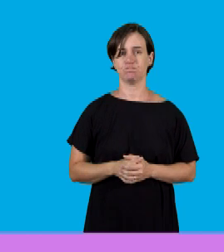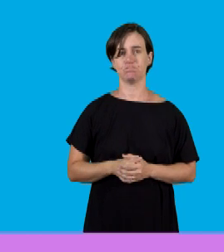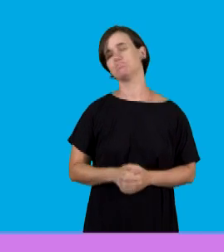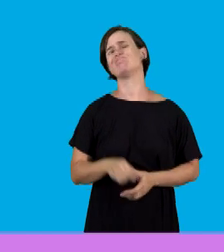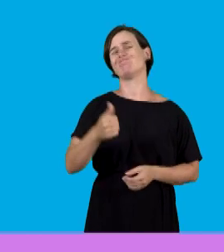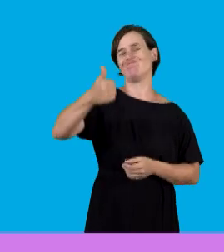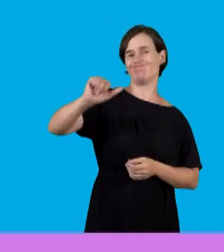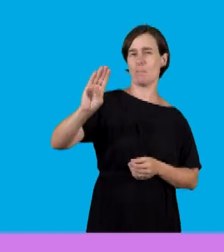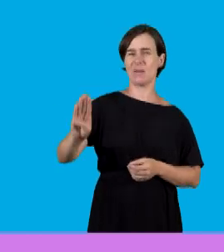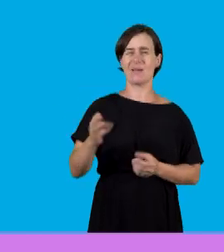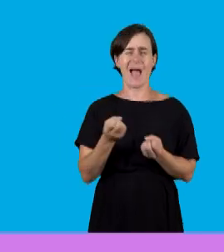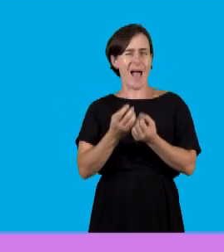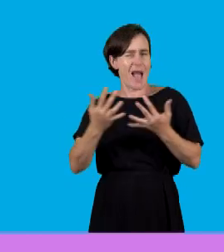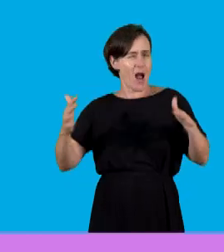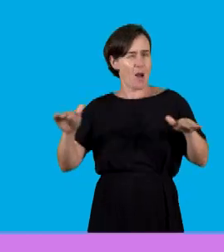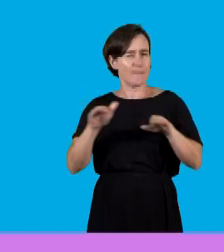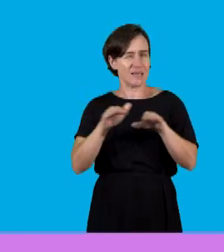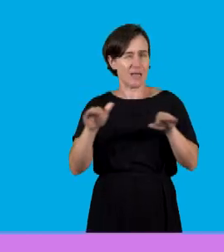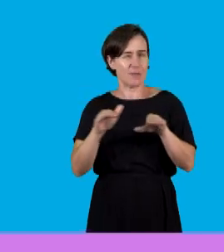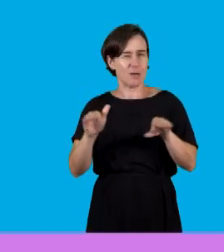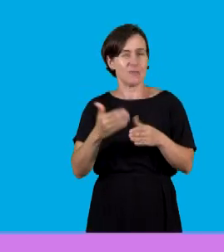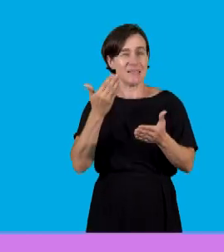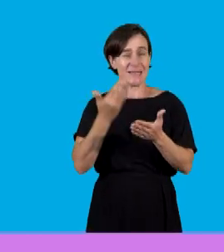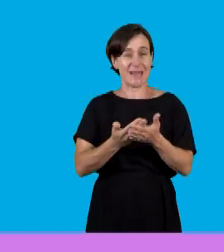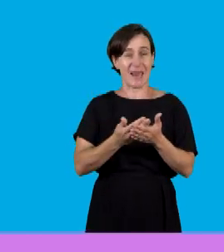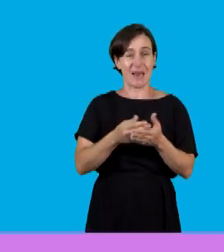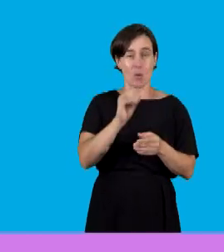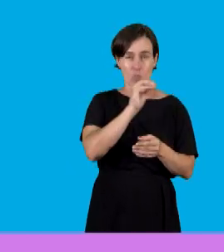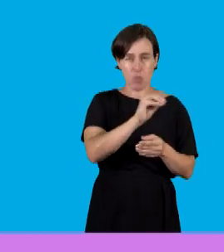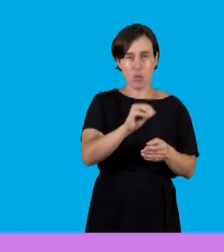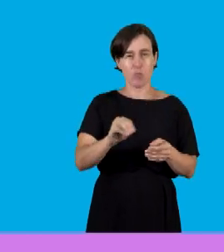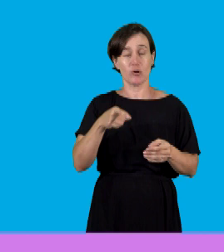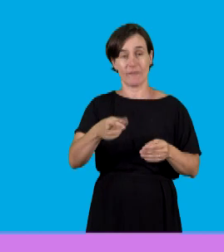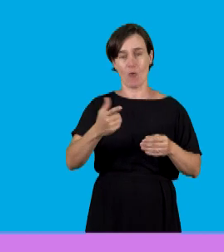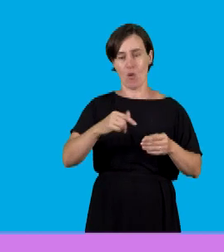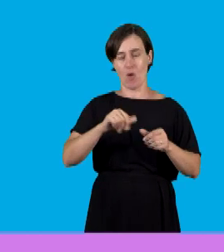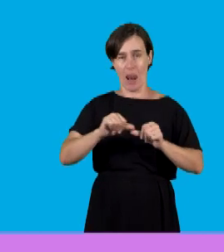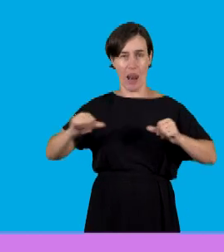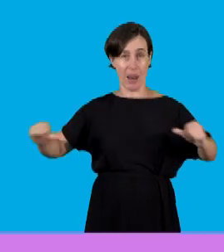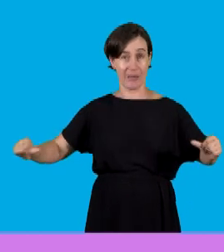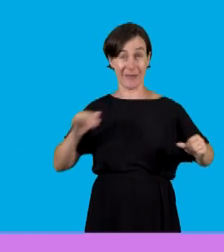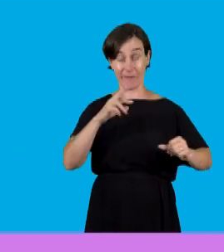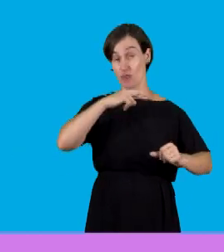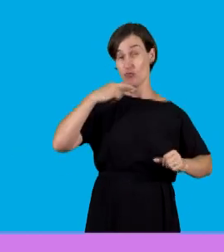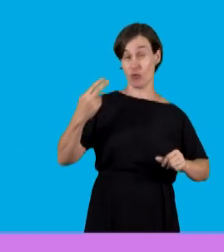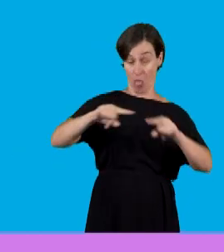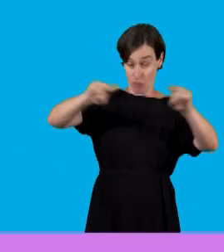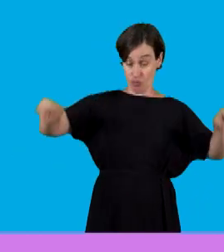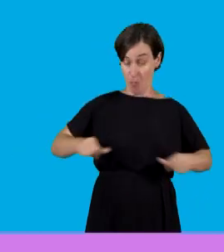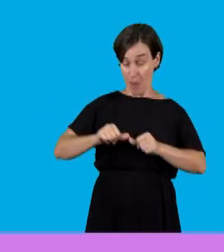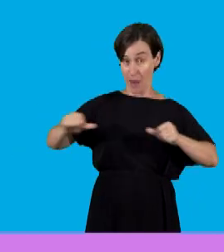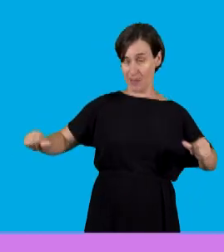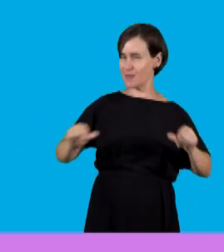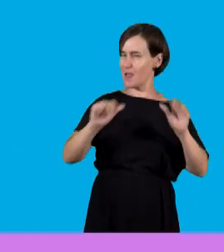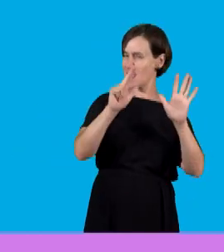tables can fit along the length of the room if its actual length is 8 meters? So we